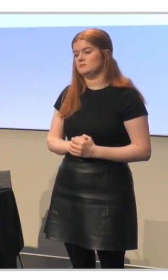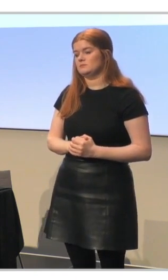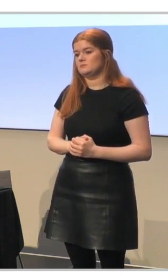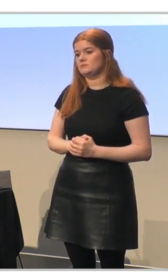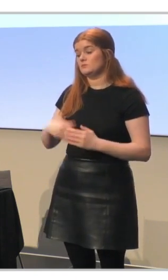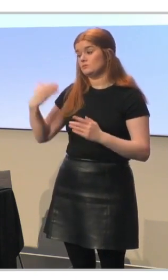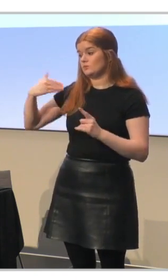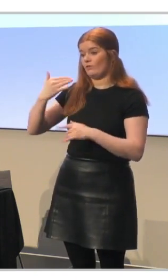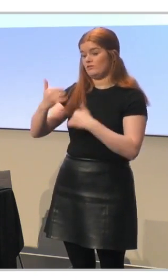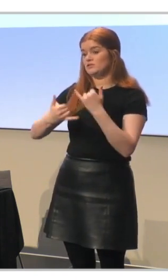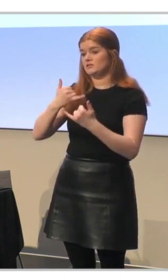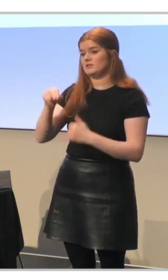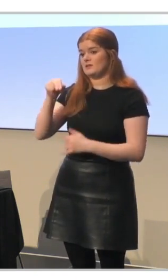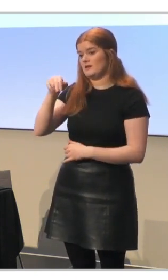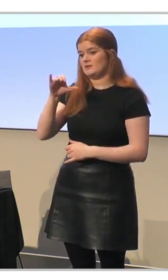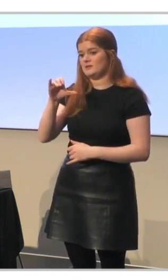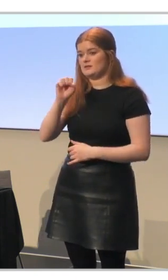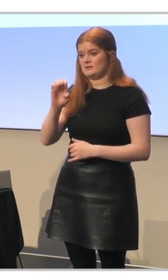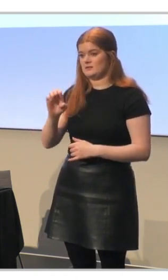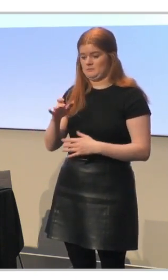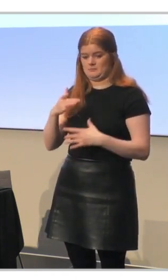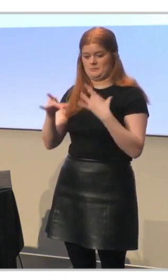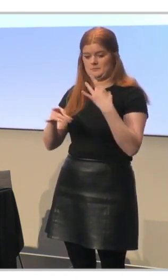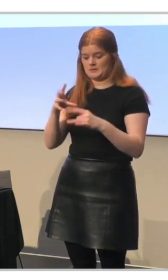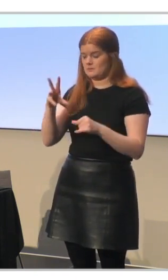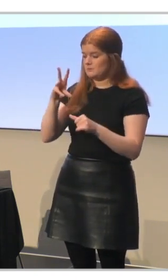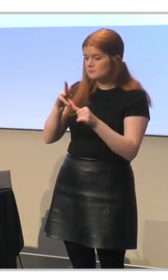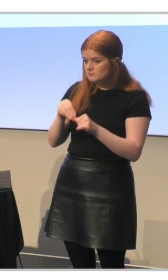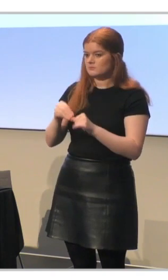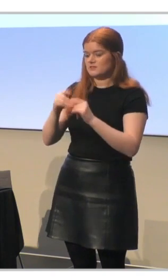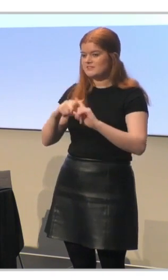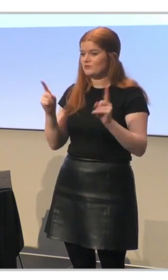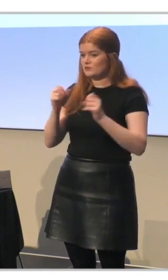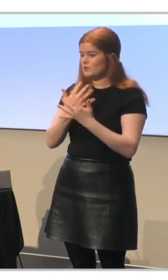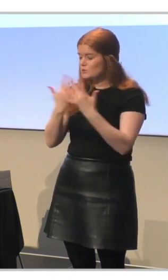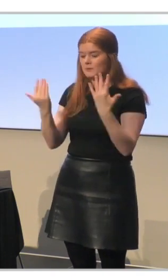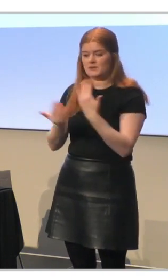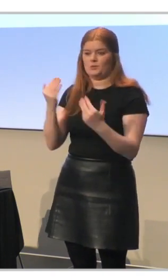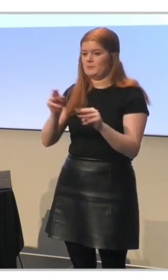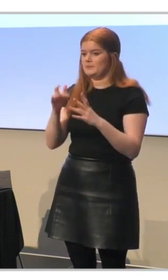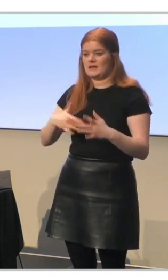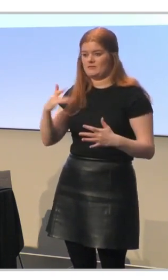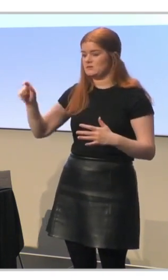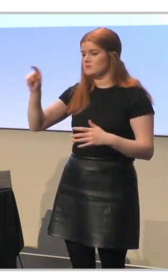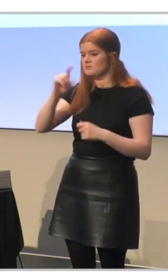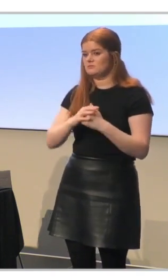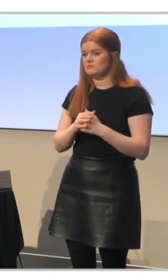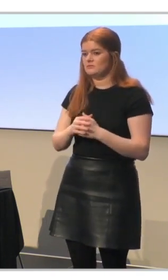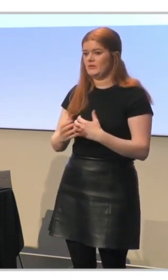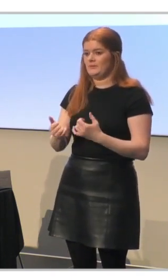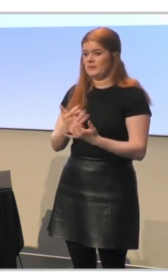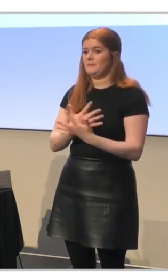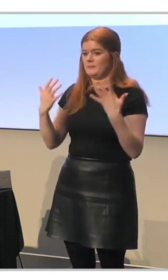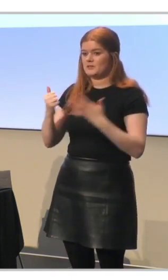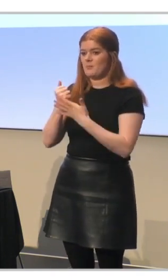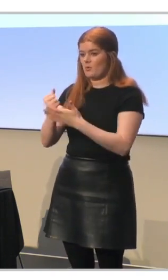Over the years, the NCSE has made a unique and profound difference to so many young people's lives and has been of immense support